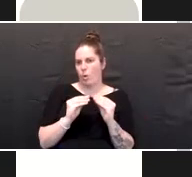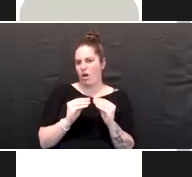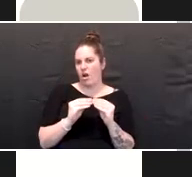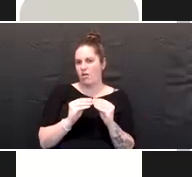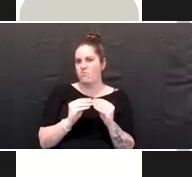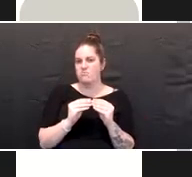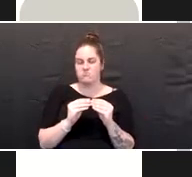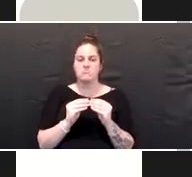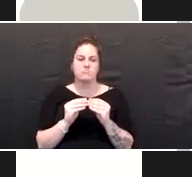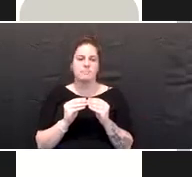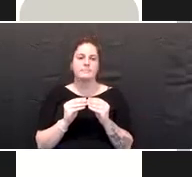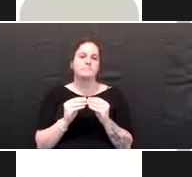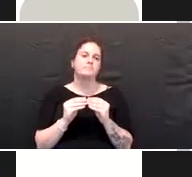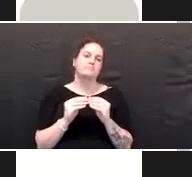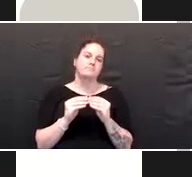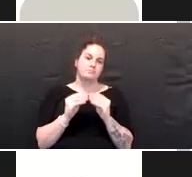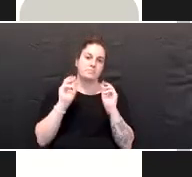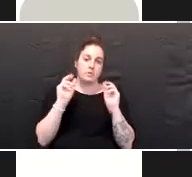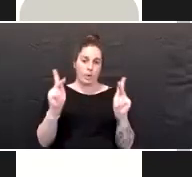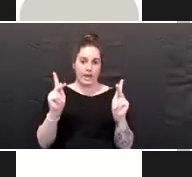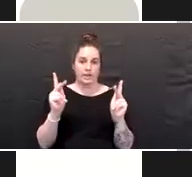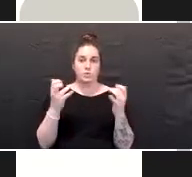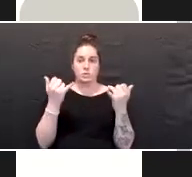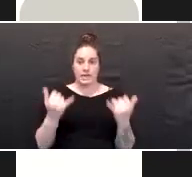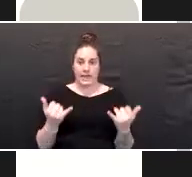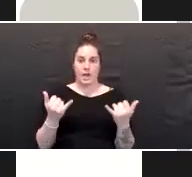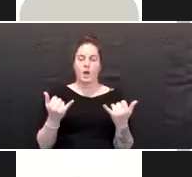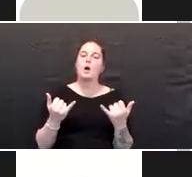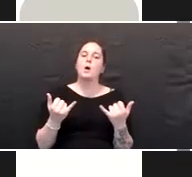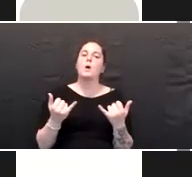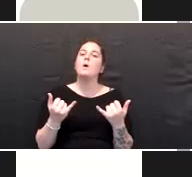All right, so let me do first things first,